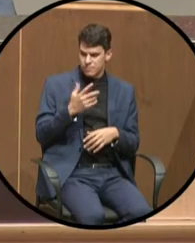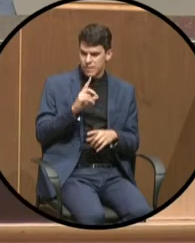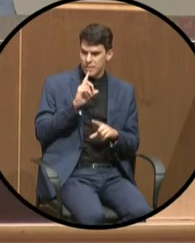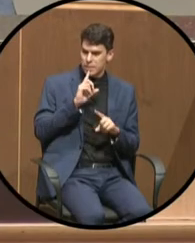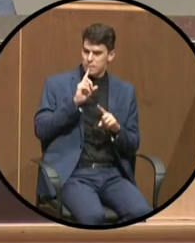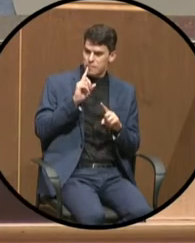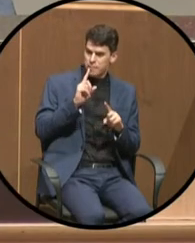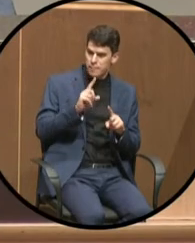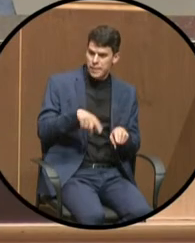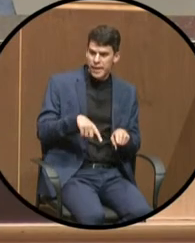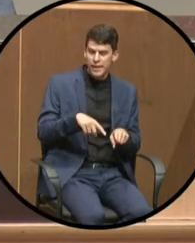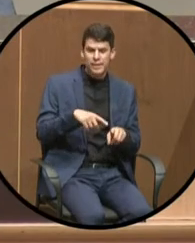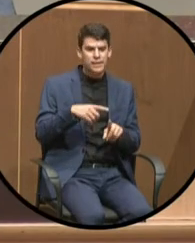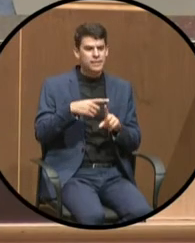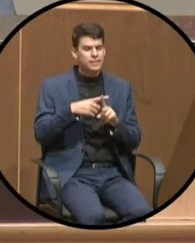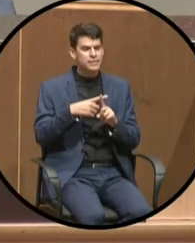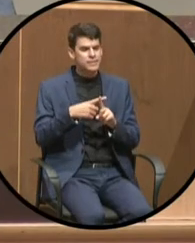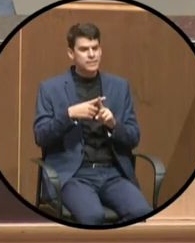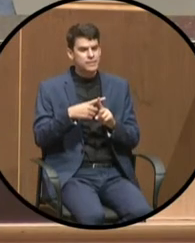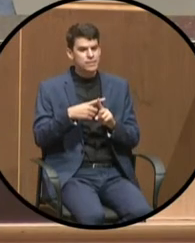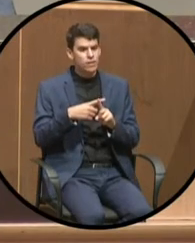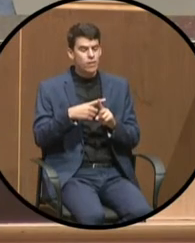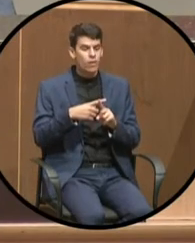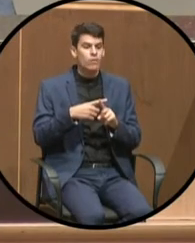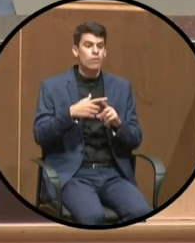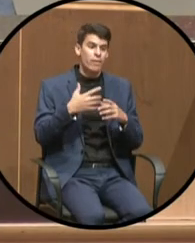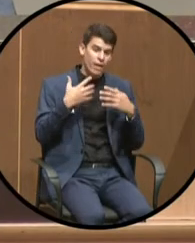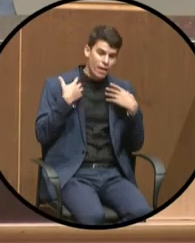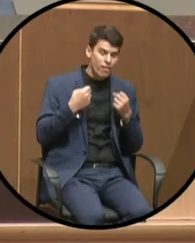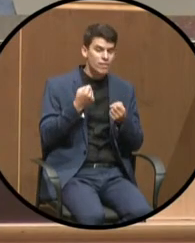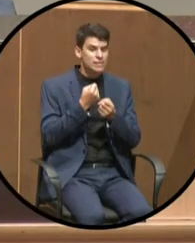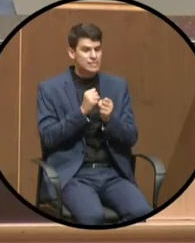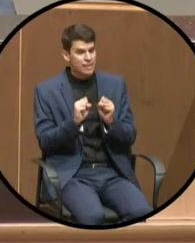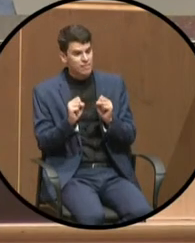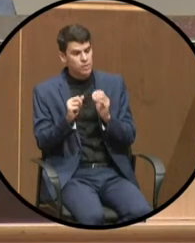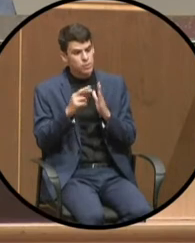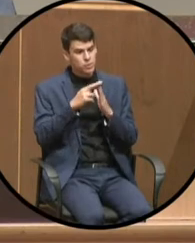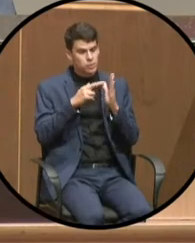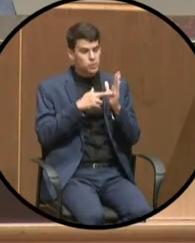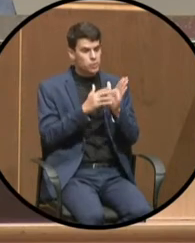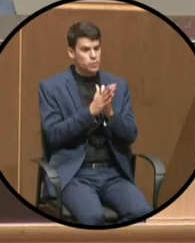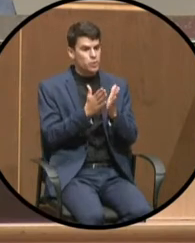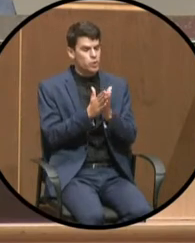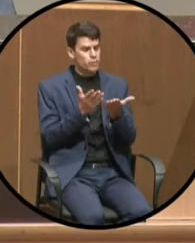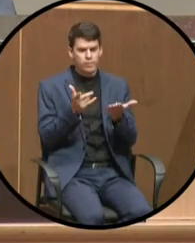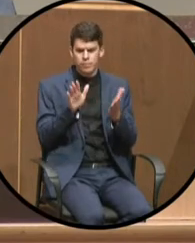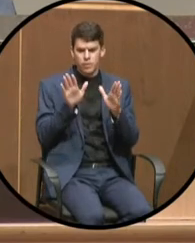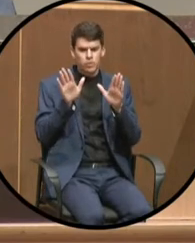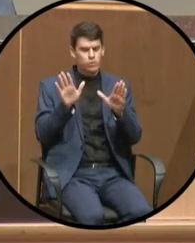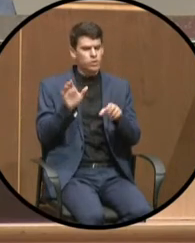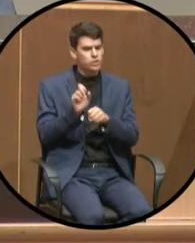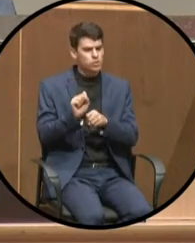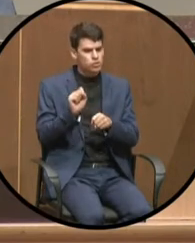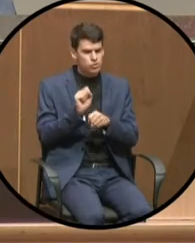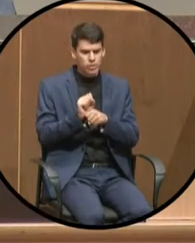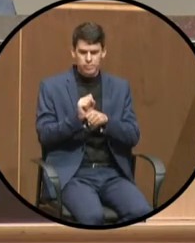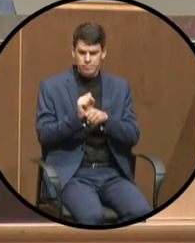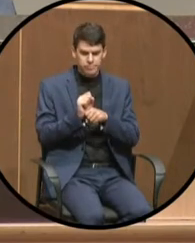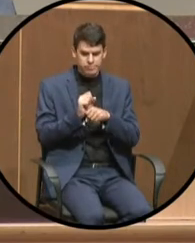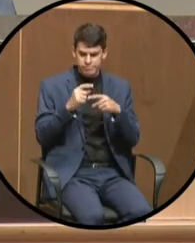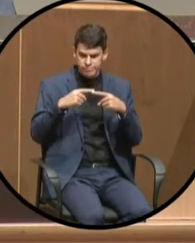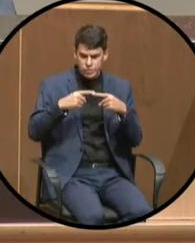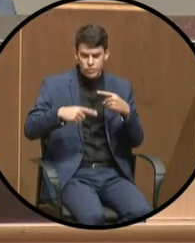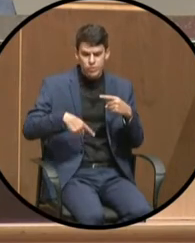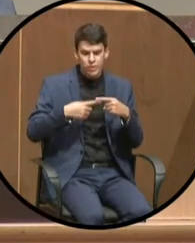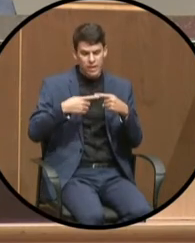the mandates for the health and safety manual. They've done a great job with all of those things all year, I believe